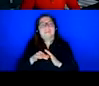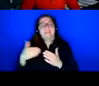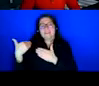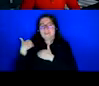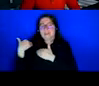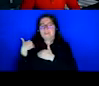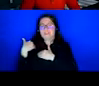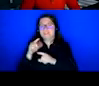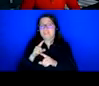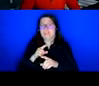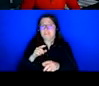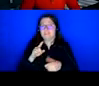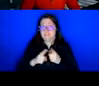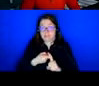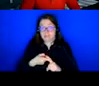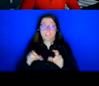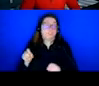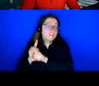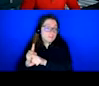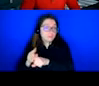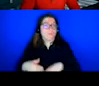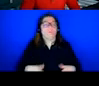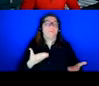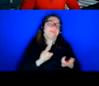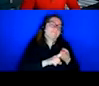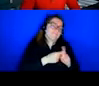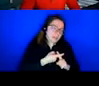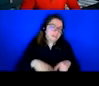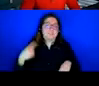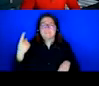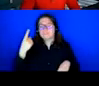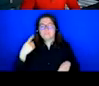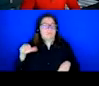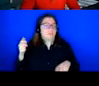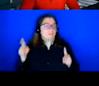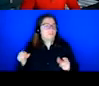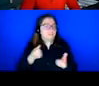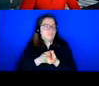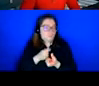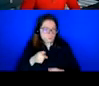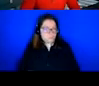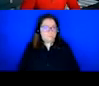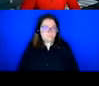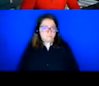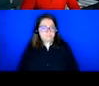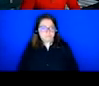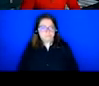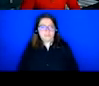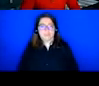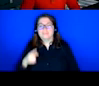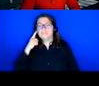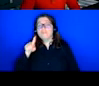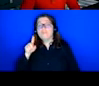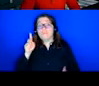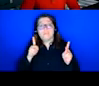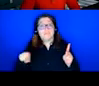be a mentor, or this could be a friend or someone else that that could be supportive. For those who are married, maybe